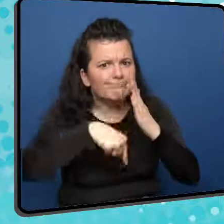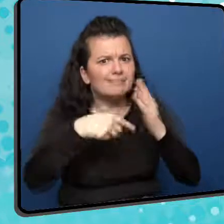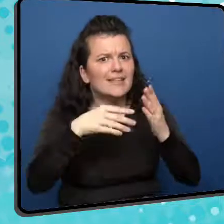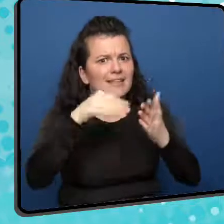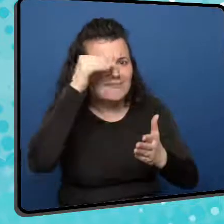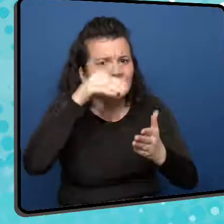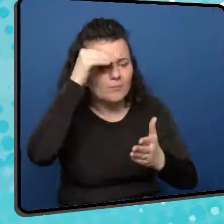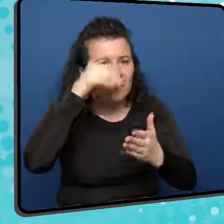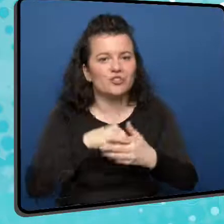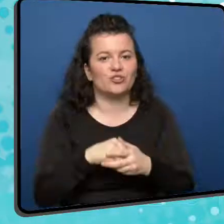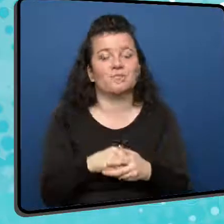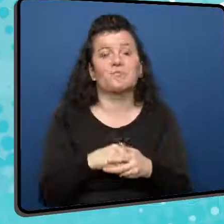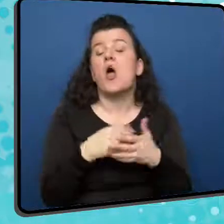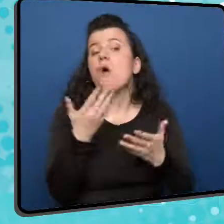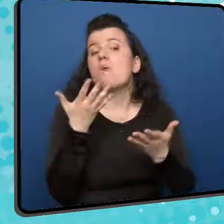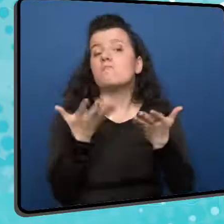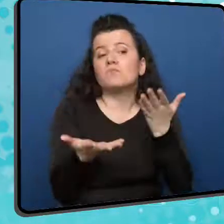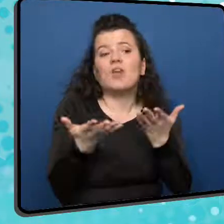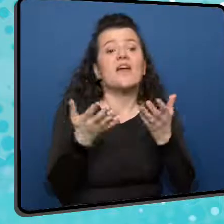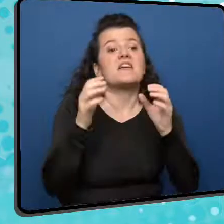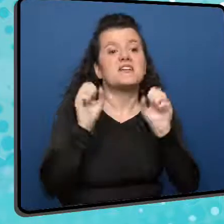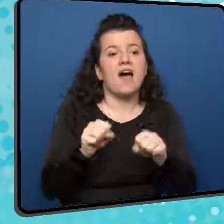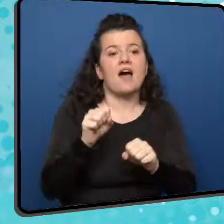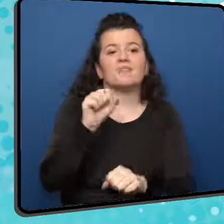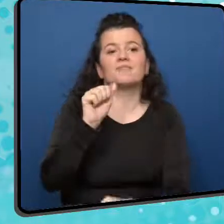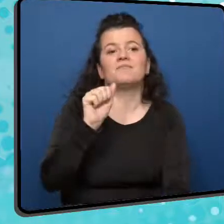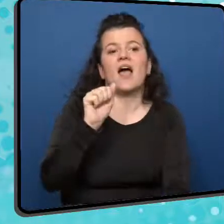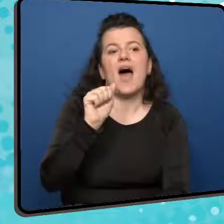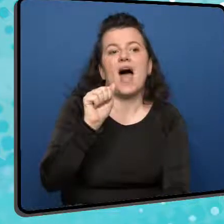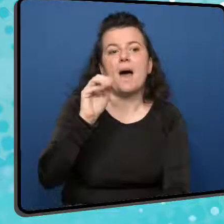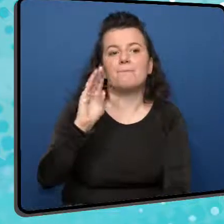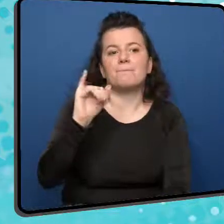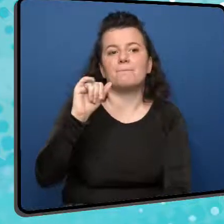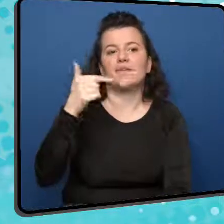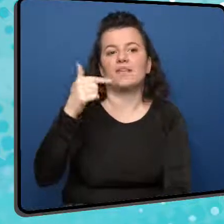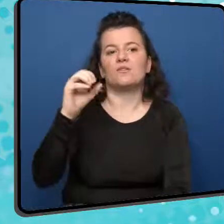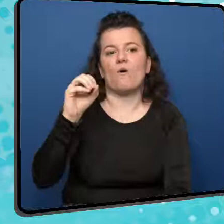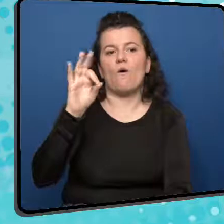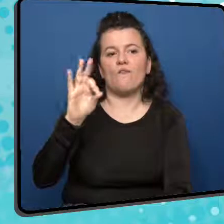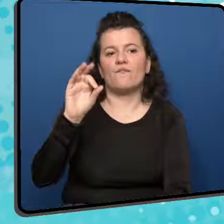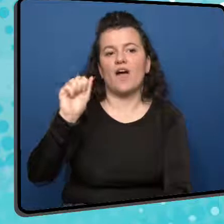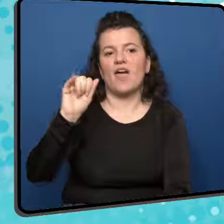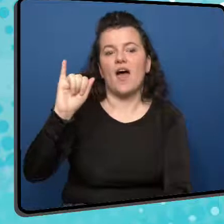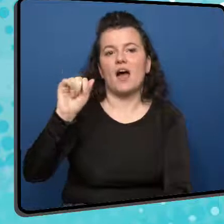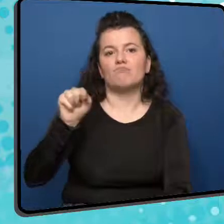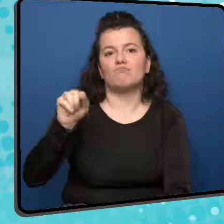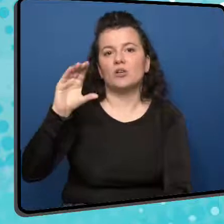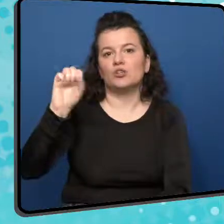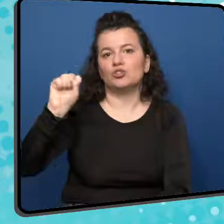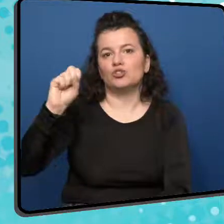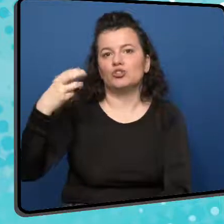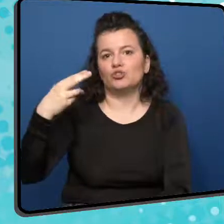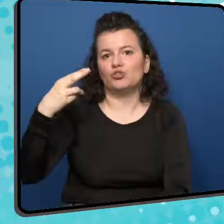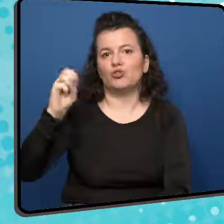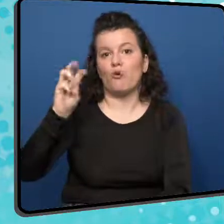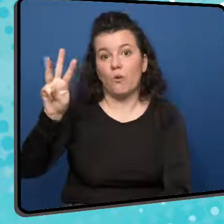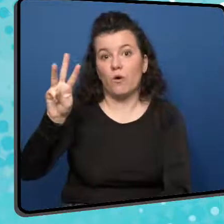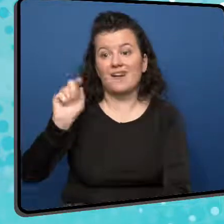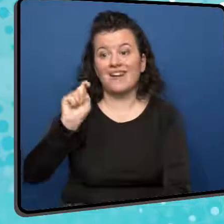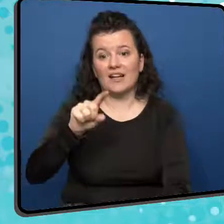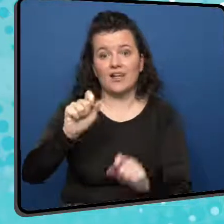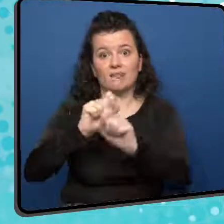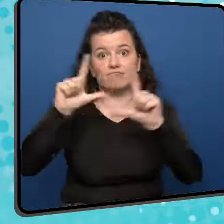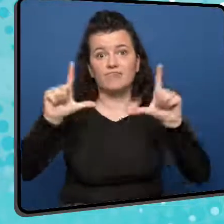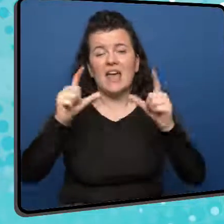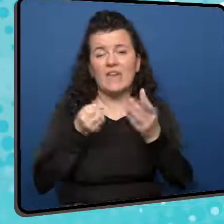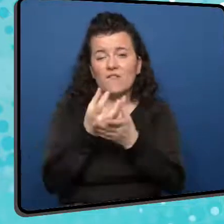abitofai.show. Another great weekly event I want to focus on is AI Talks,